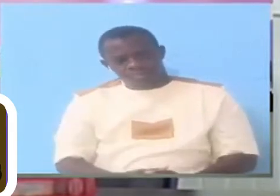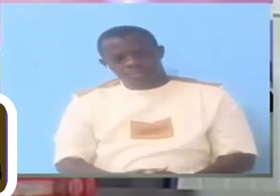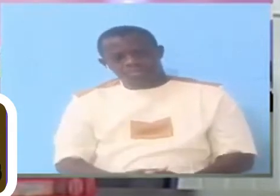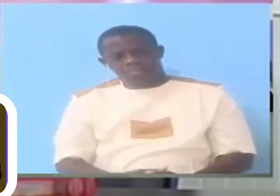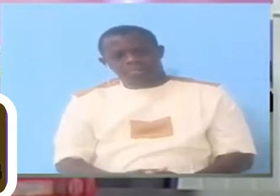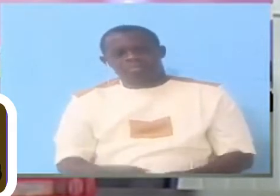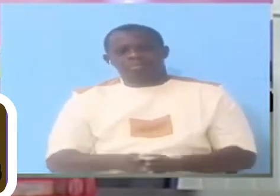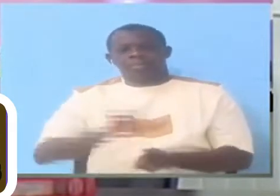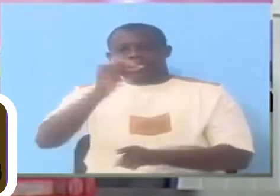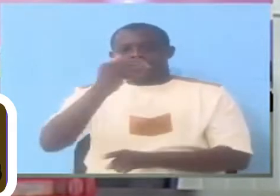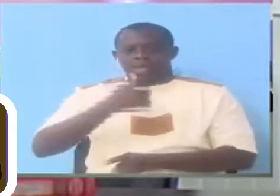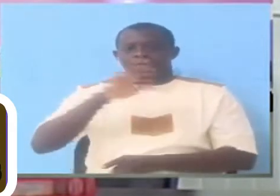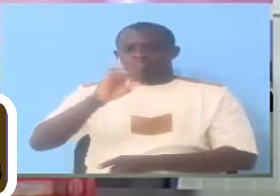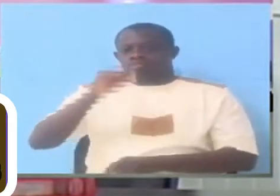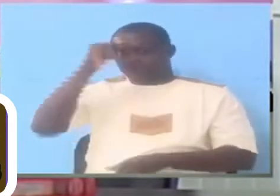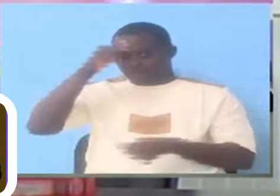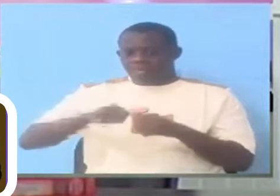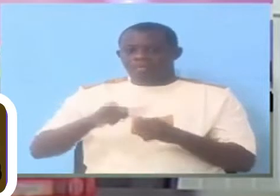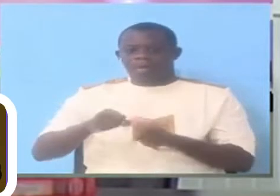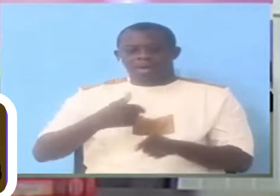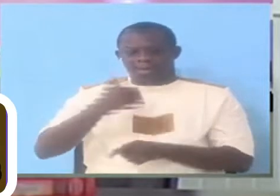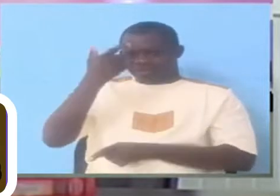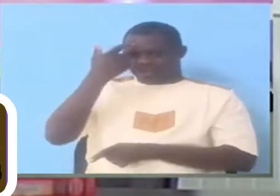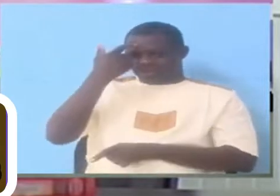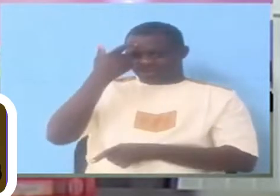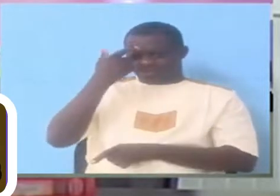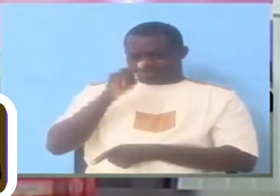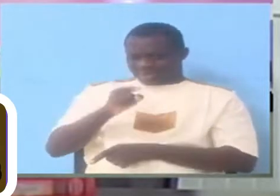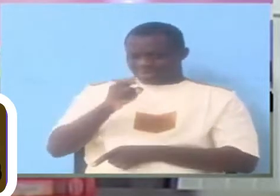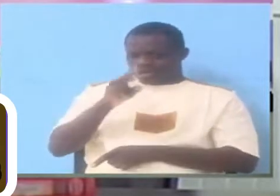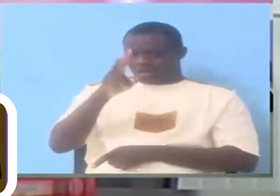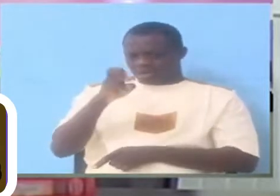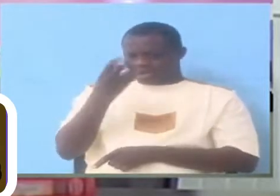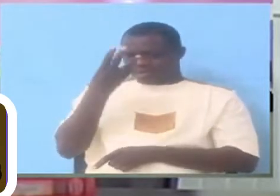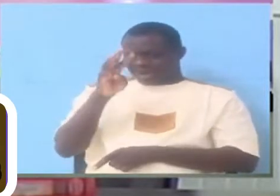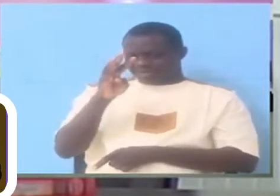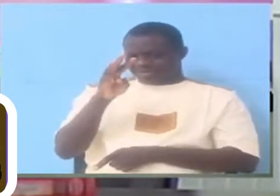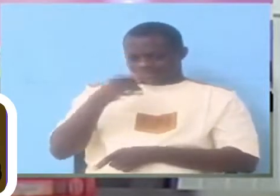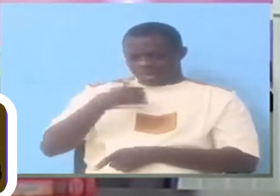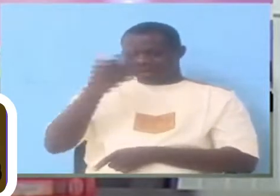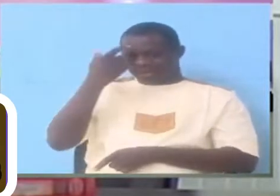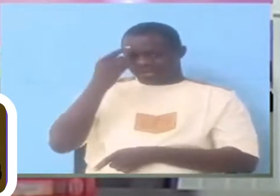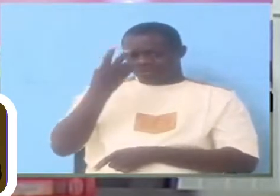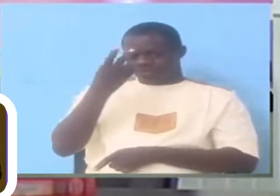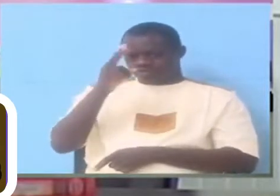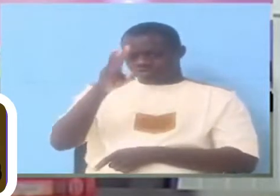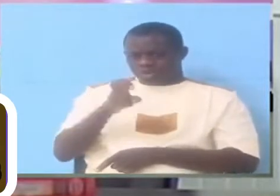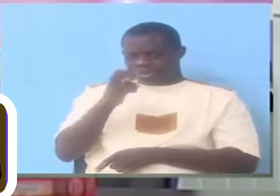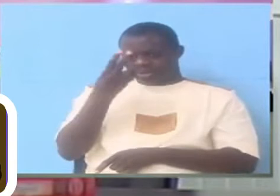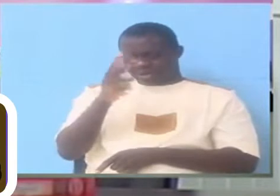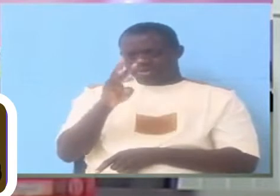Yes, I do, but I think it was 23rd. Wow, yegna way nak yama foyndal ñaar fukki fan ak ñett la